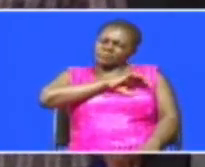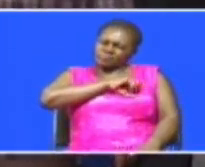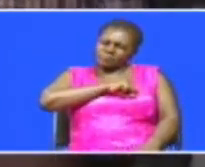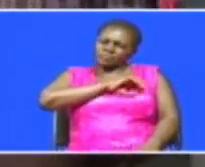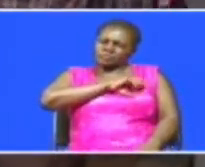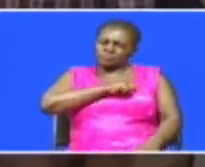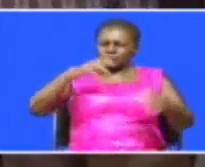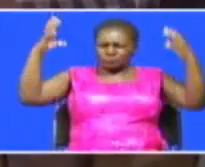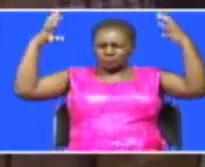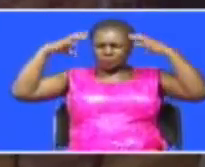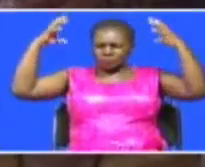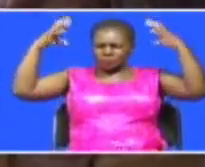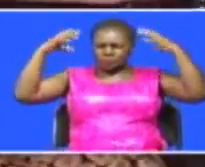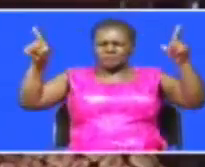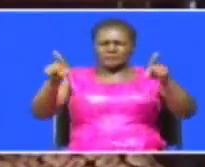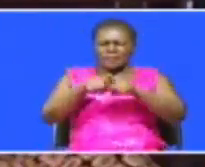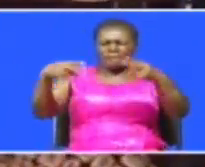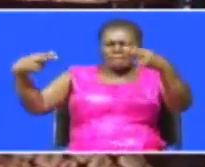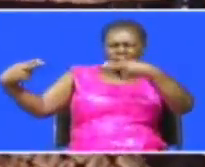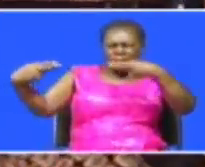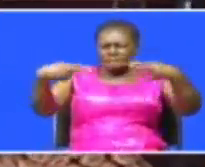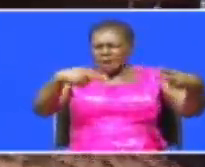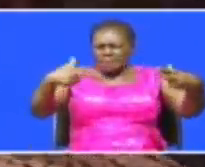night amid deafening gunfire.